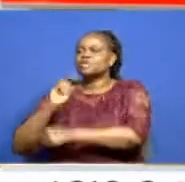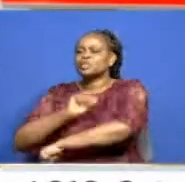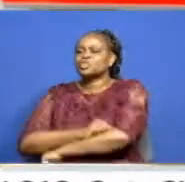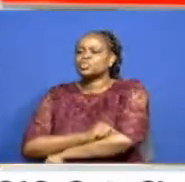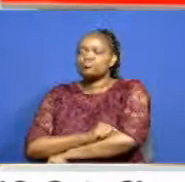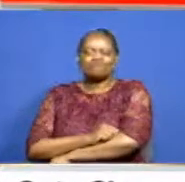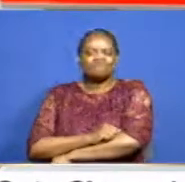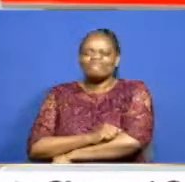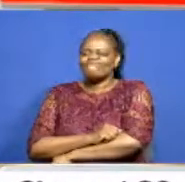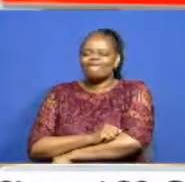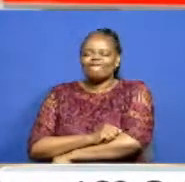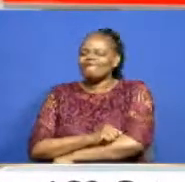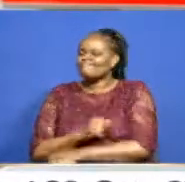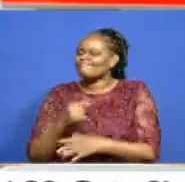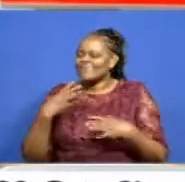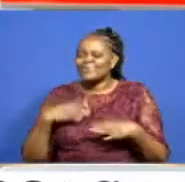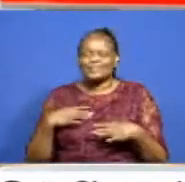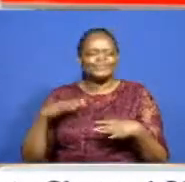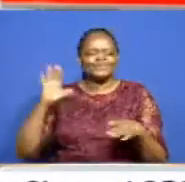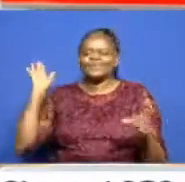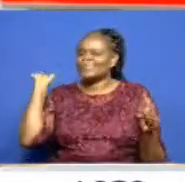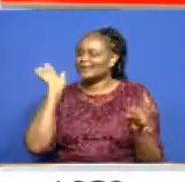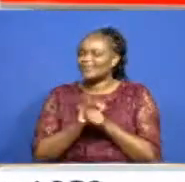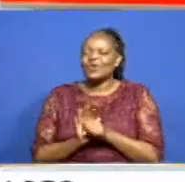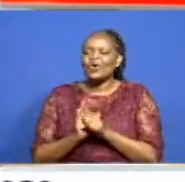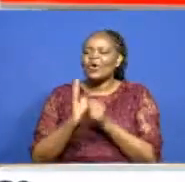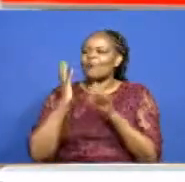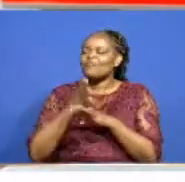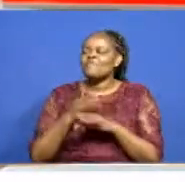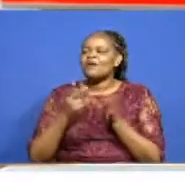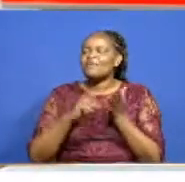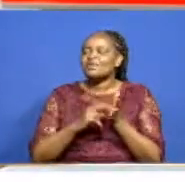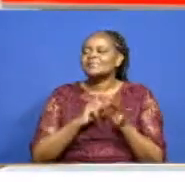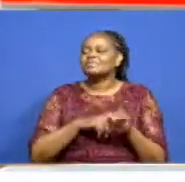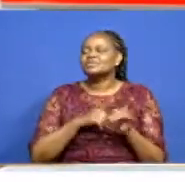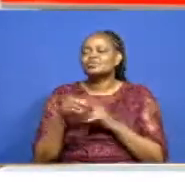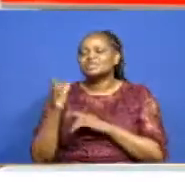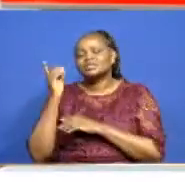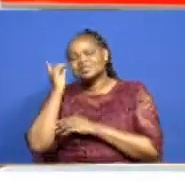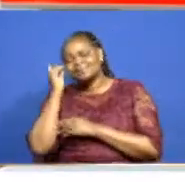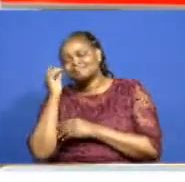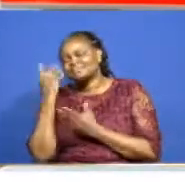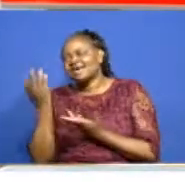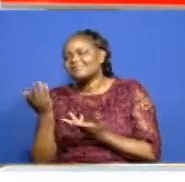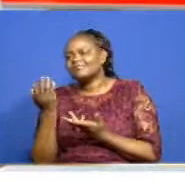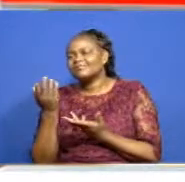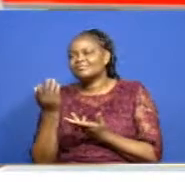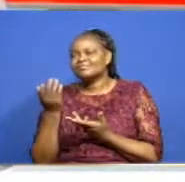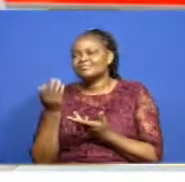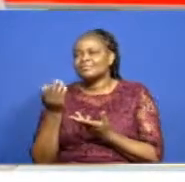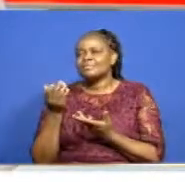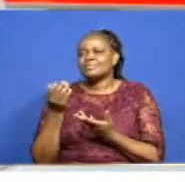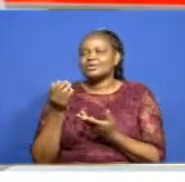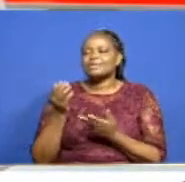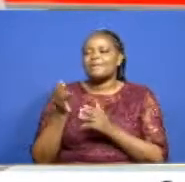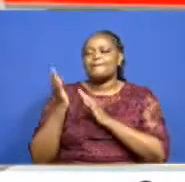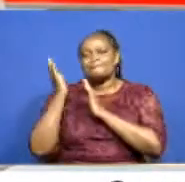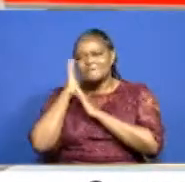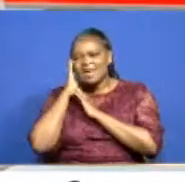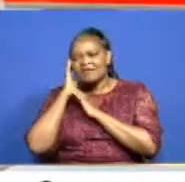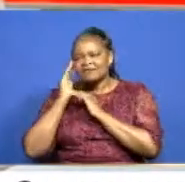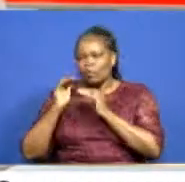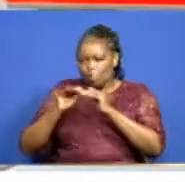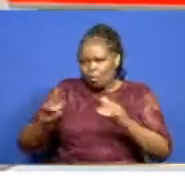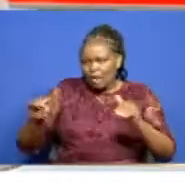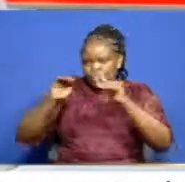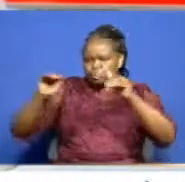were admitting. So you realize that when you go to a dormitory has got a triple bed, a triple decker for that matter. Mm-hmm.